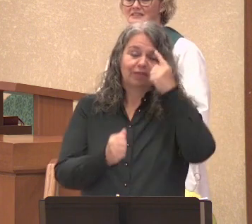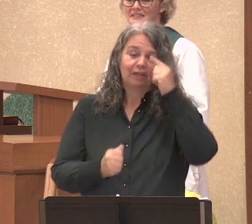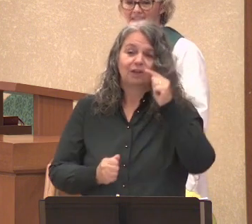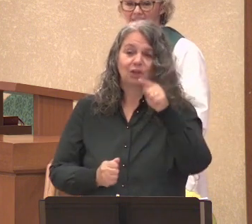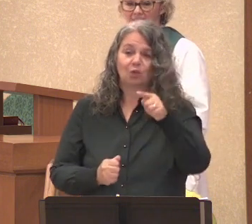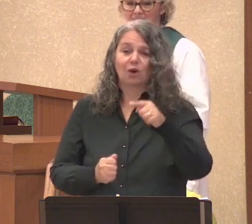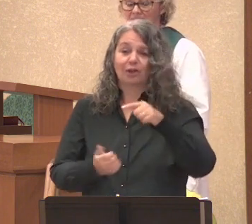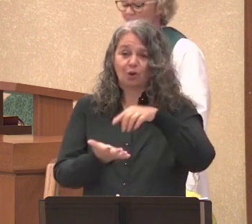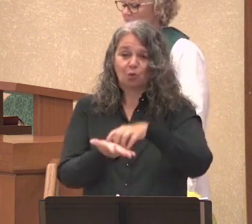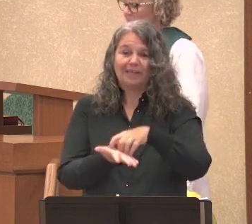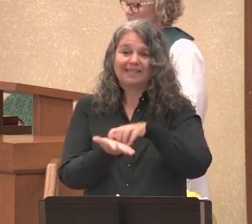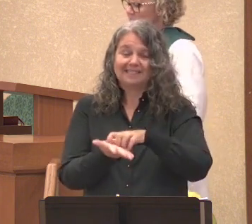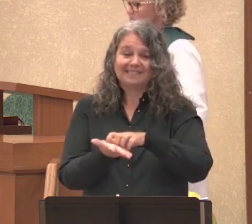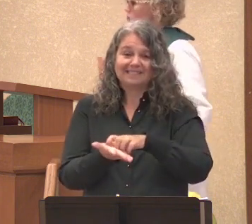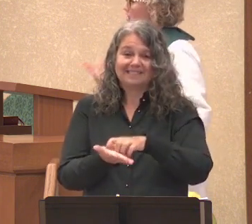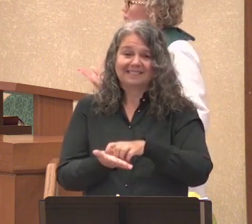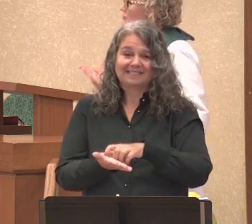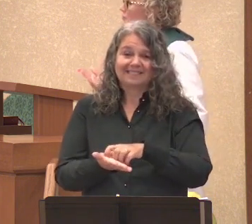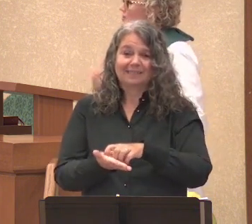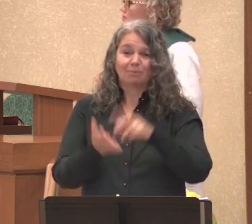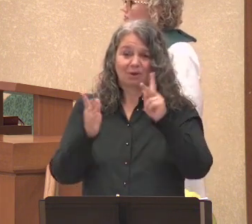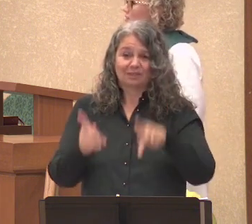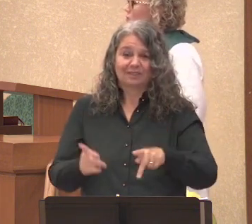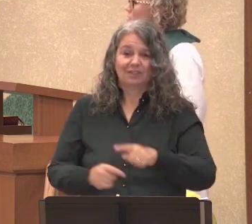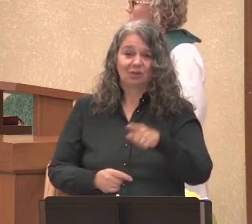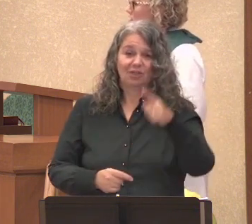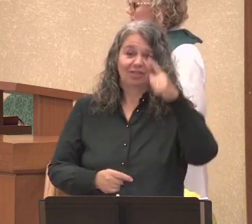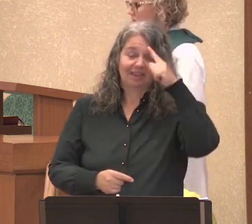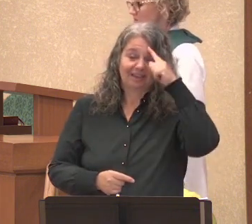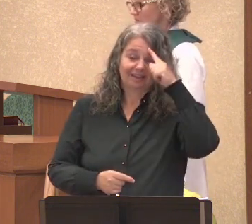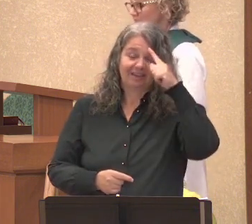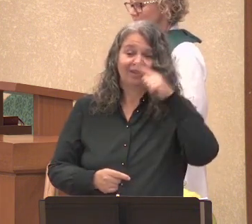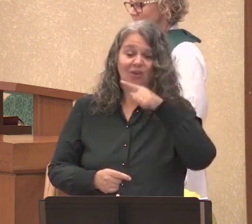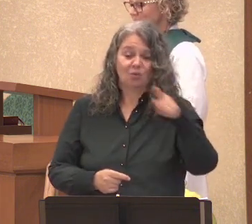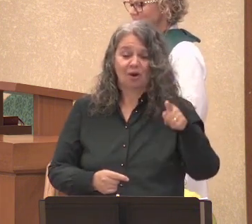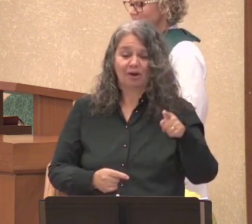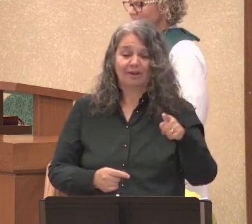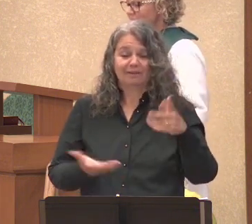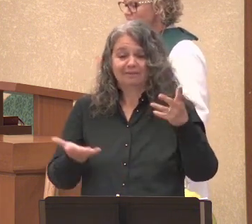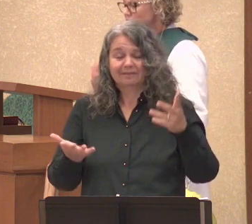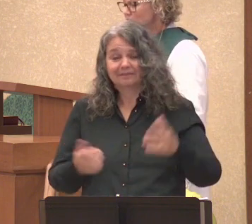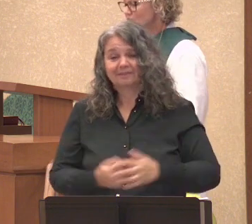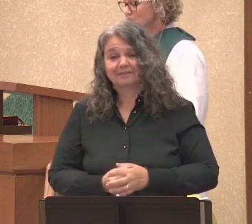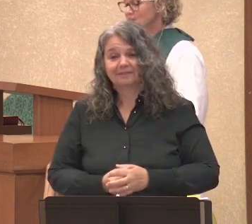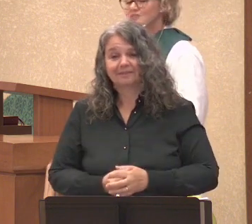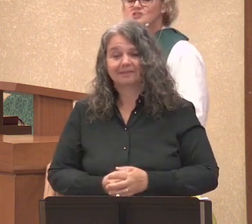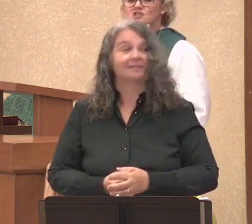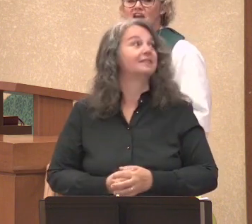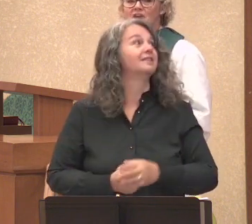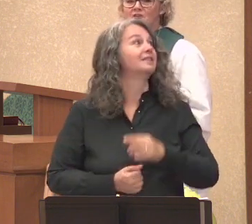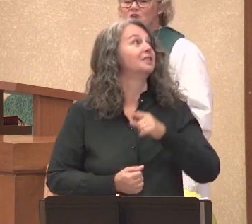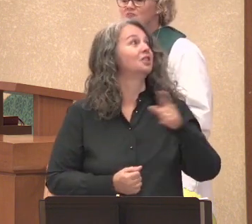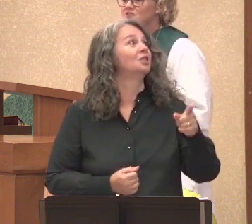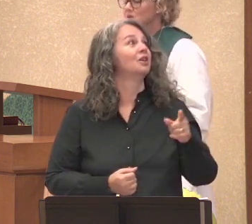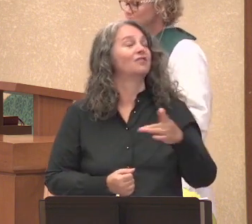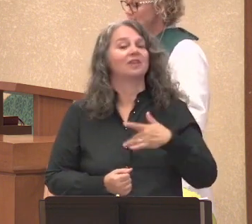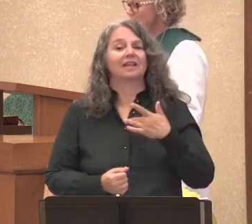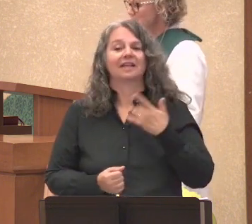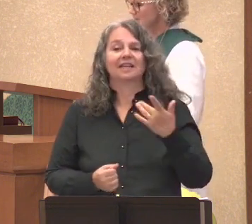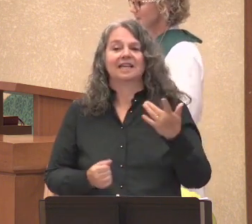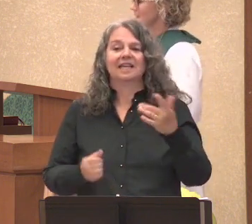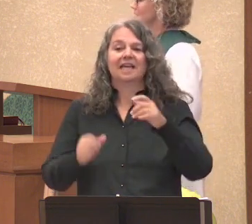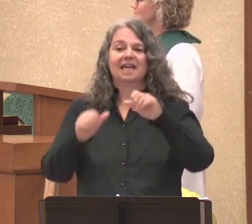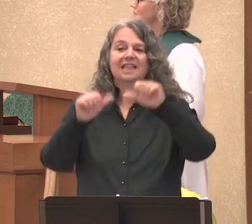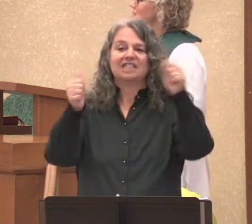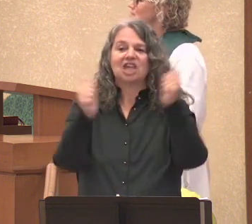weakest link? Do you ever feel like you are? Have you ever been in the shadow of some